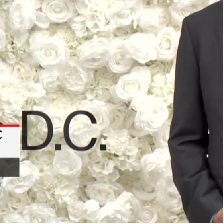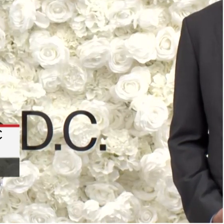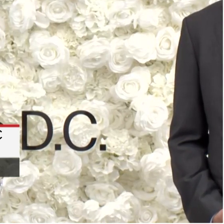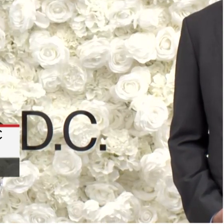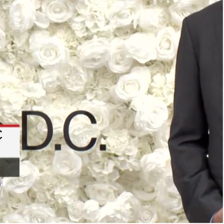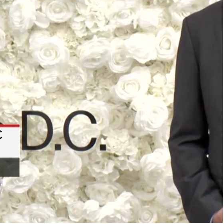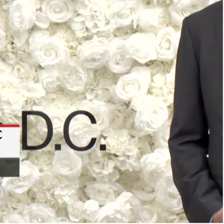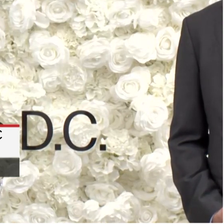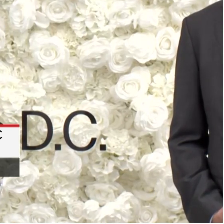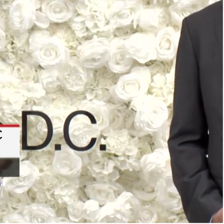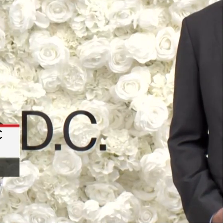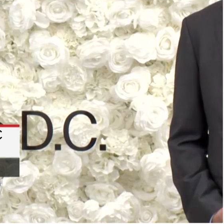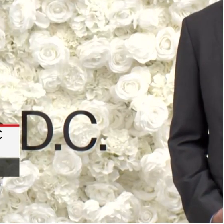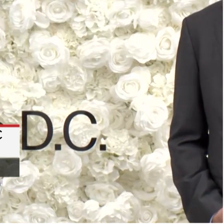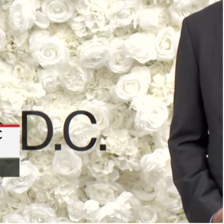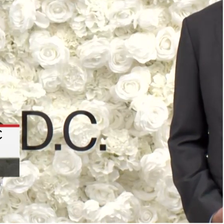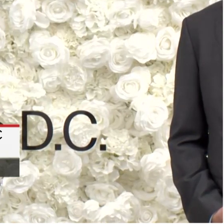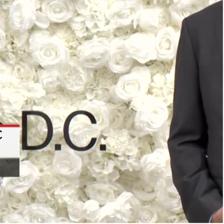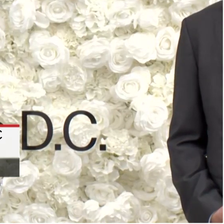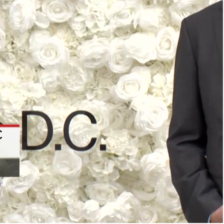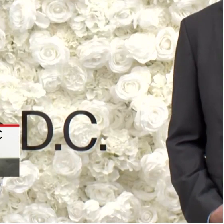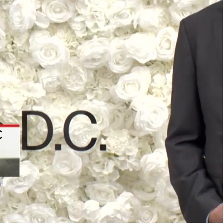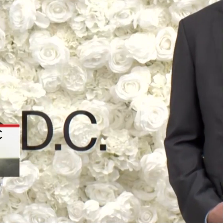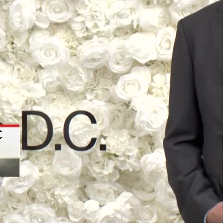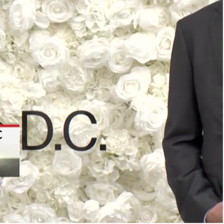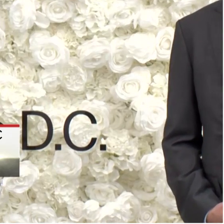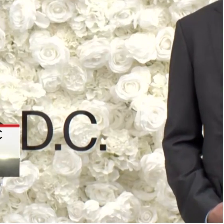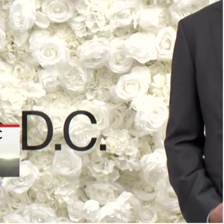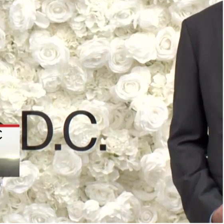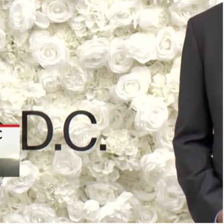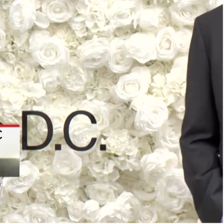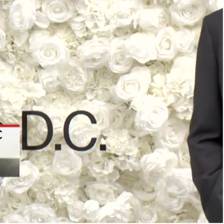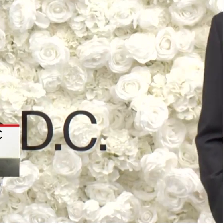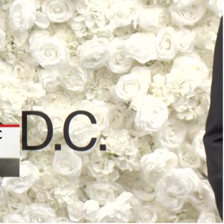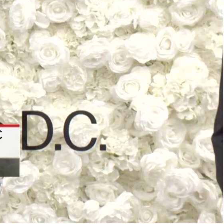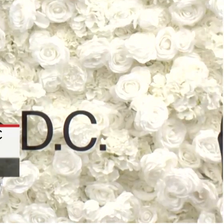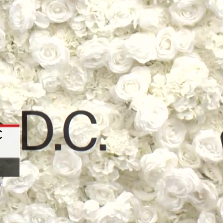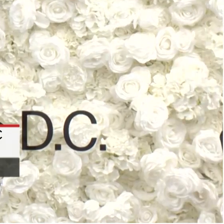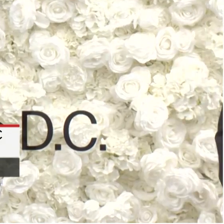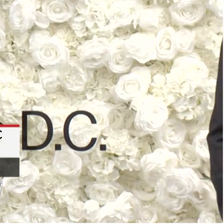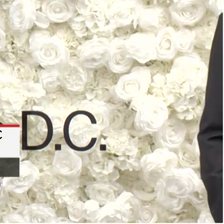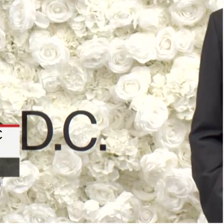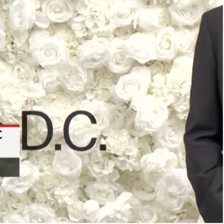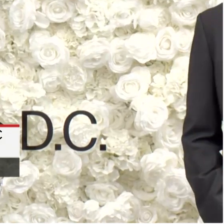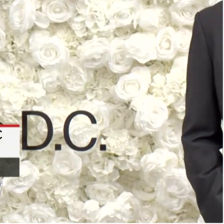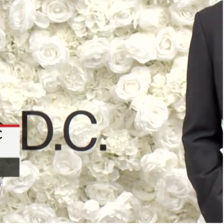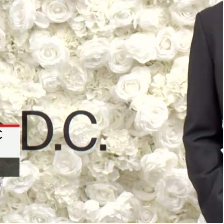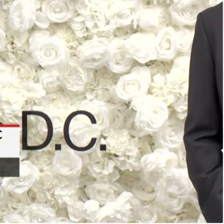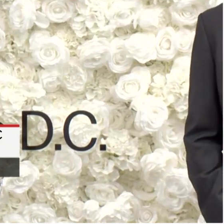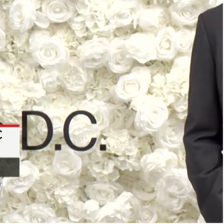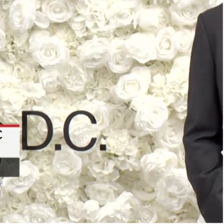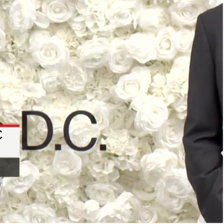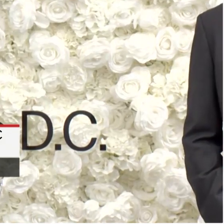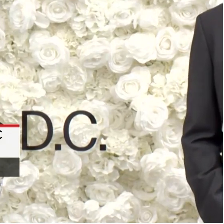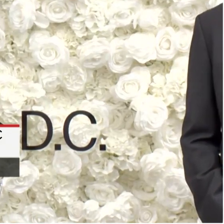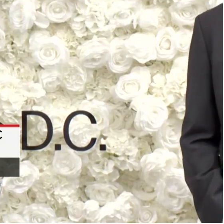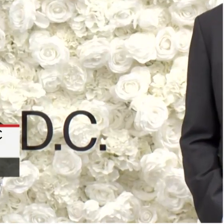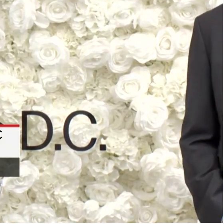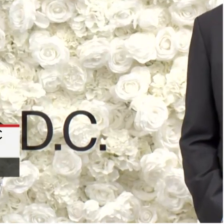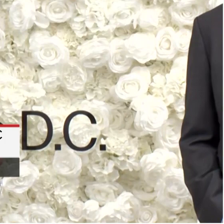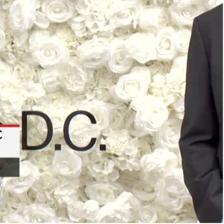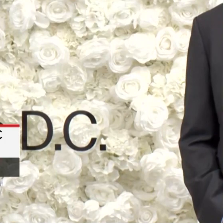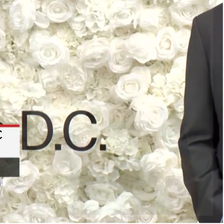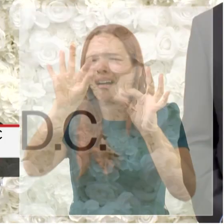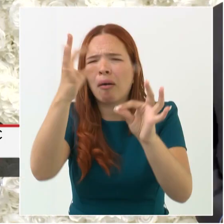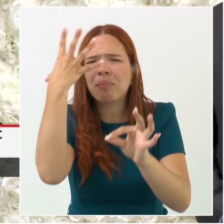proud of. The technology in the car is amazing. The interior and exterior are absolutely beautiful. So please encourage you to enjoy